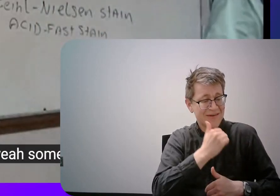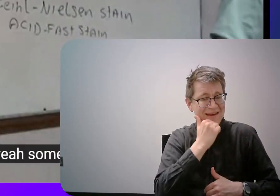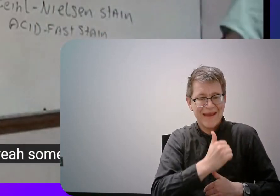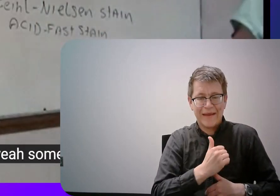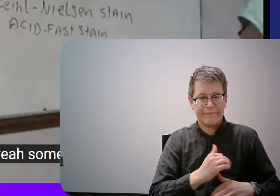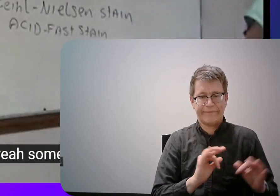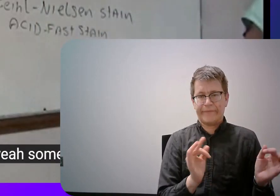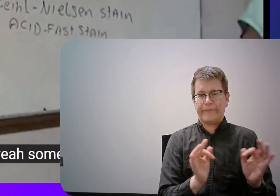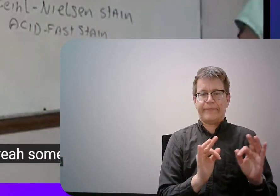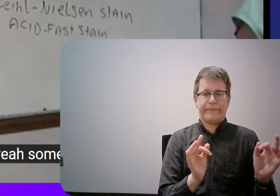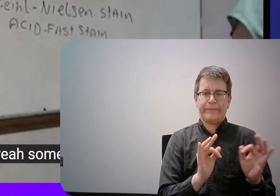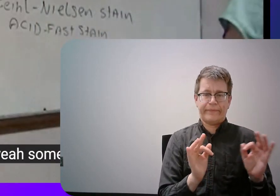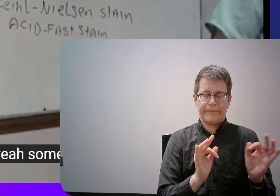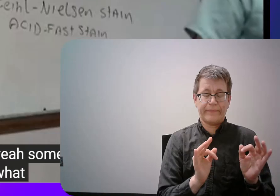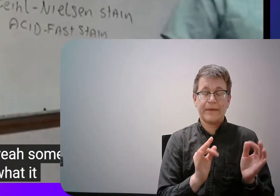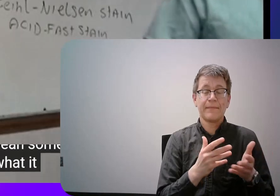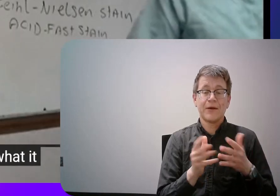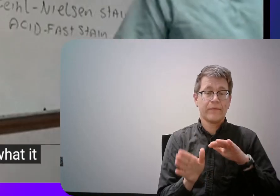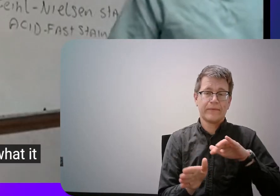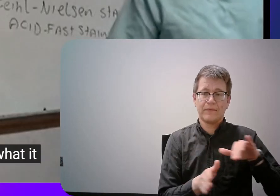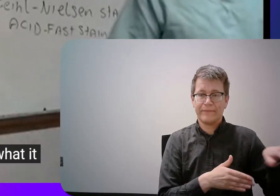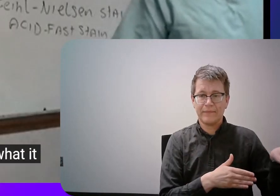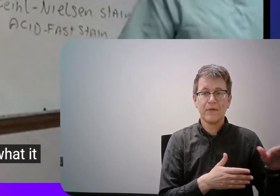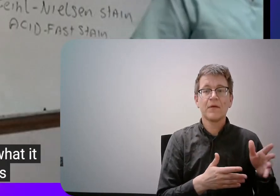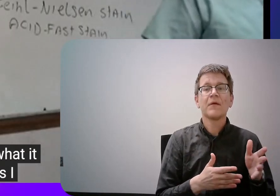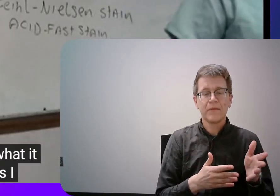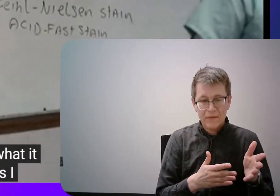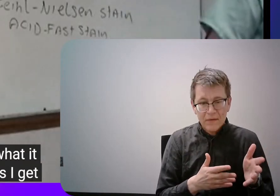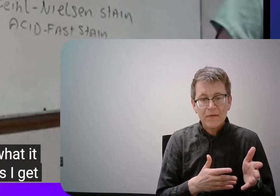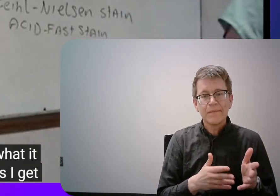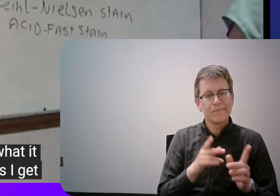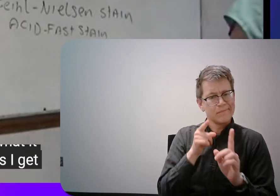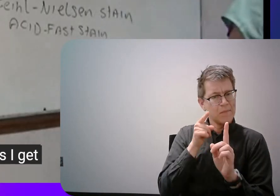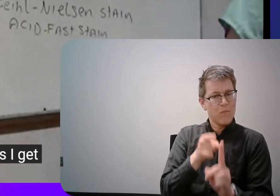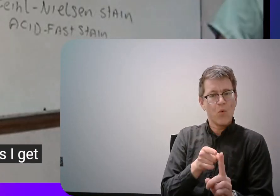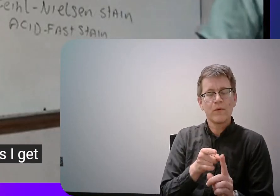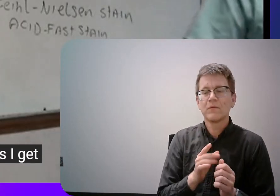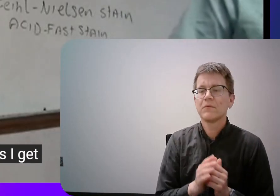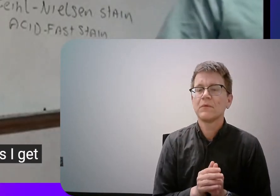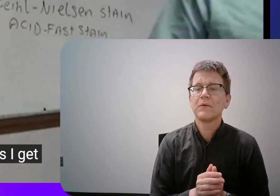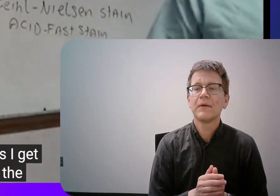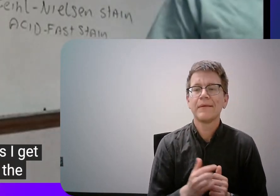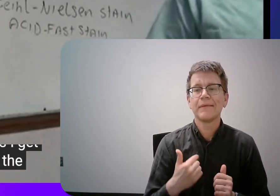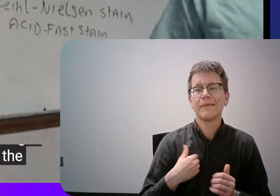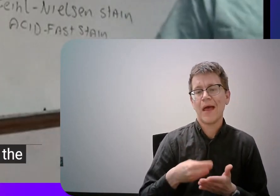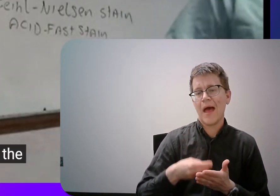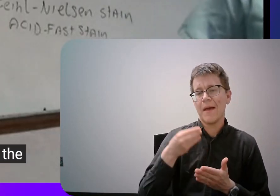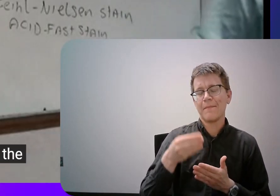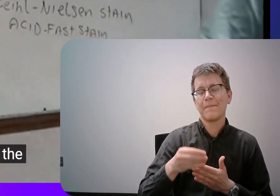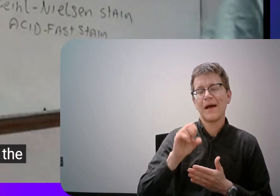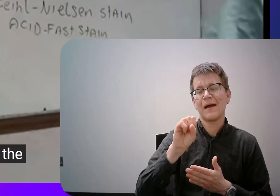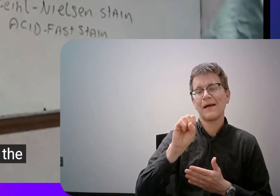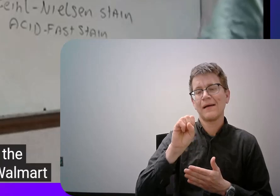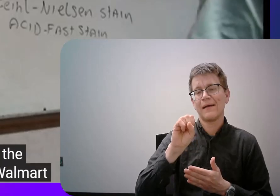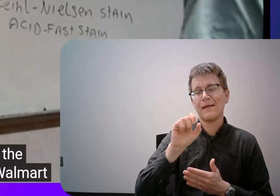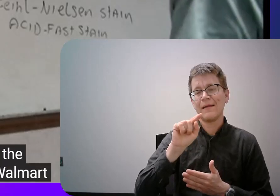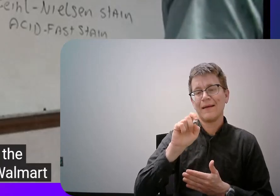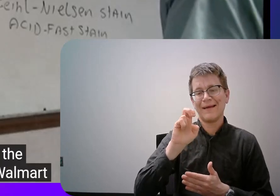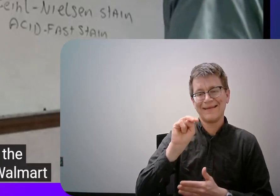So, it is what it is. But the fact of the matter is, I get myself a stain-resistant and wrinkle-resistant shirt